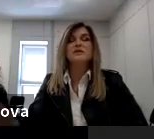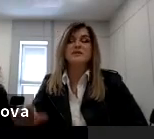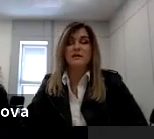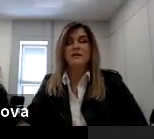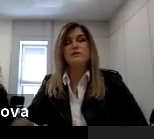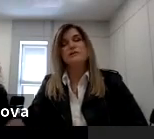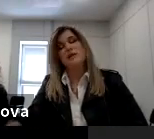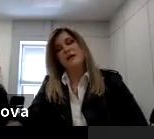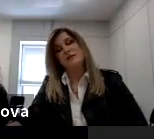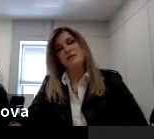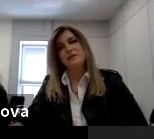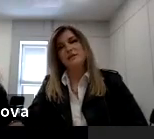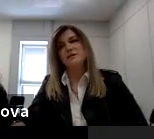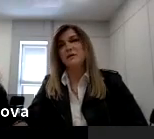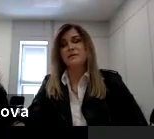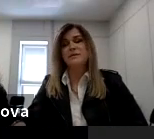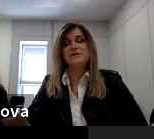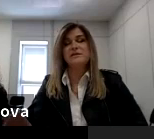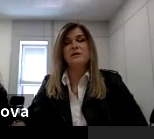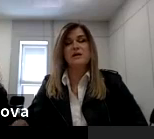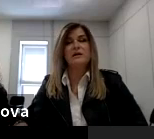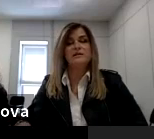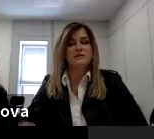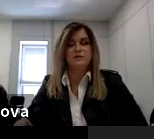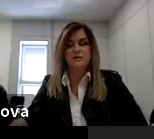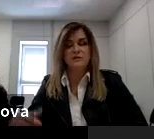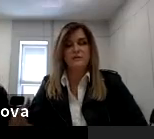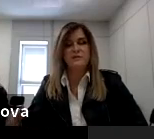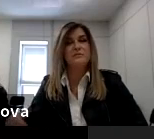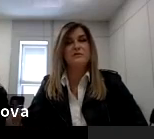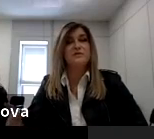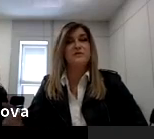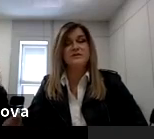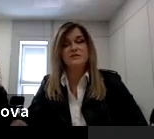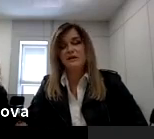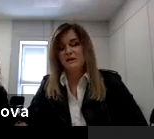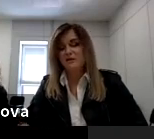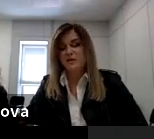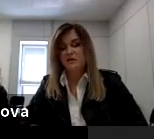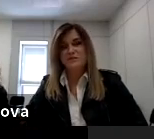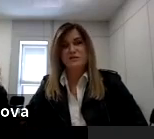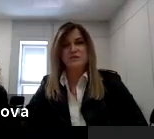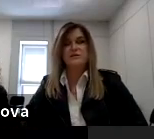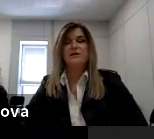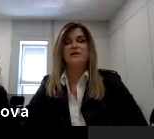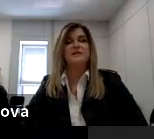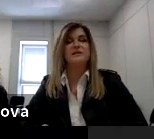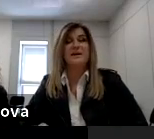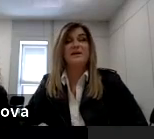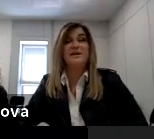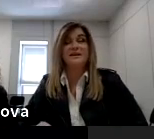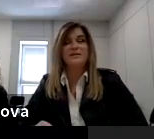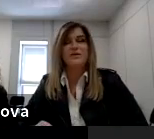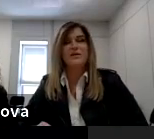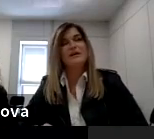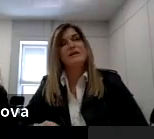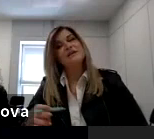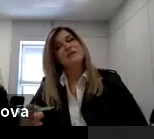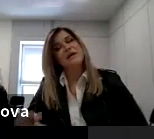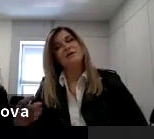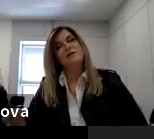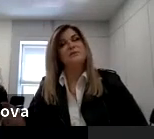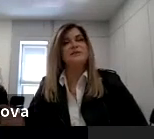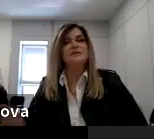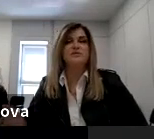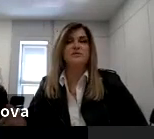So we will stop and we will answer. It is better because now we had, some type of rehearsal and we understood that we are not in timing at all.